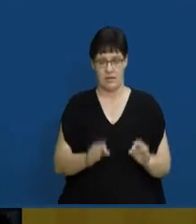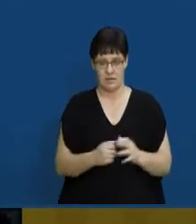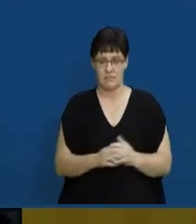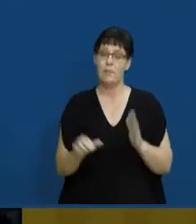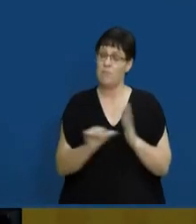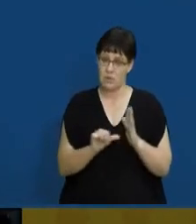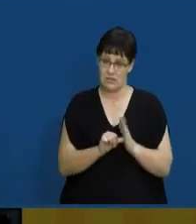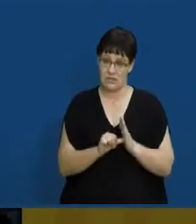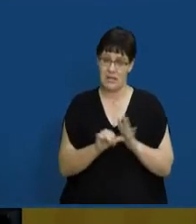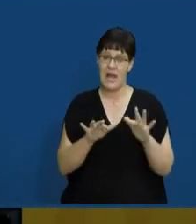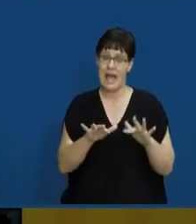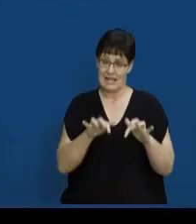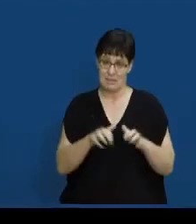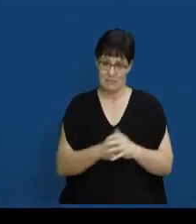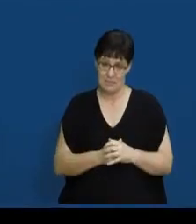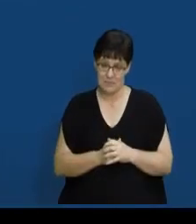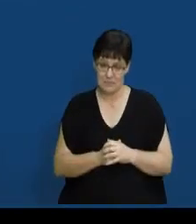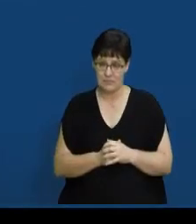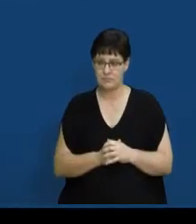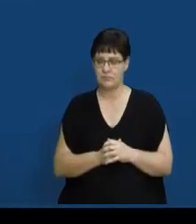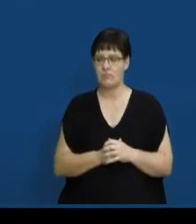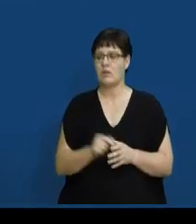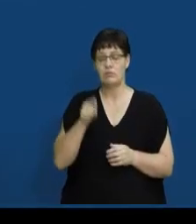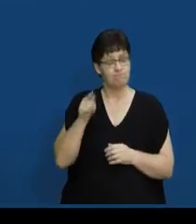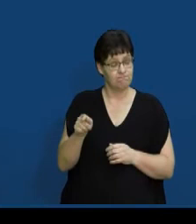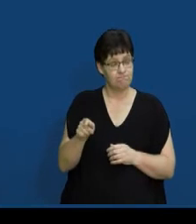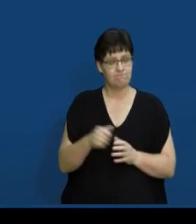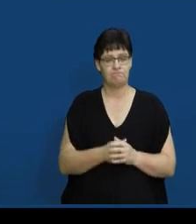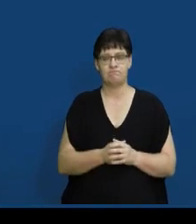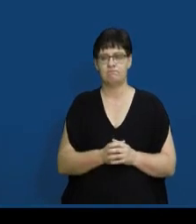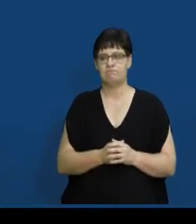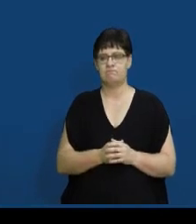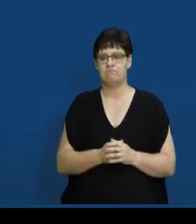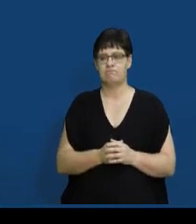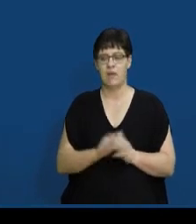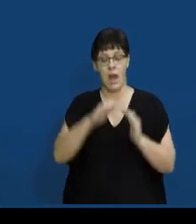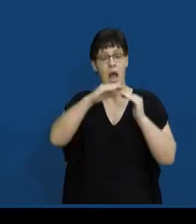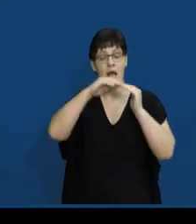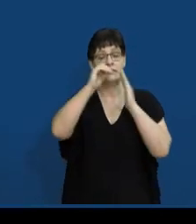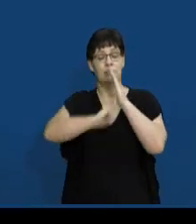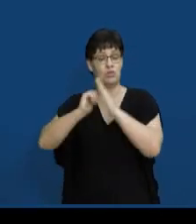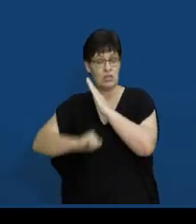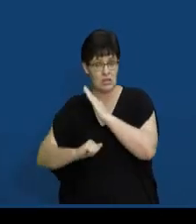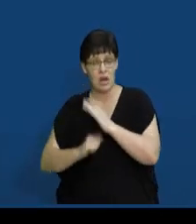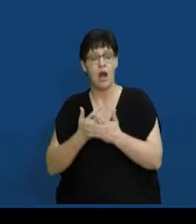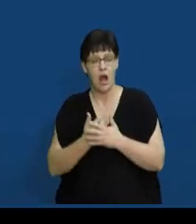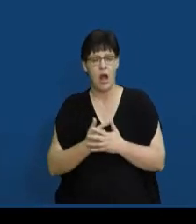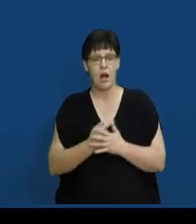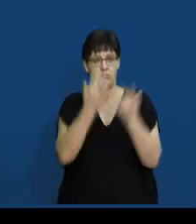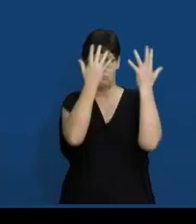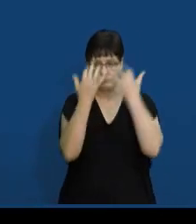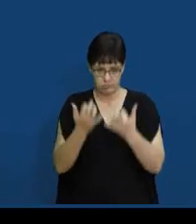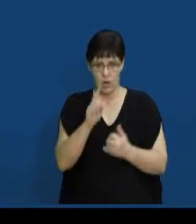Important examination tip. Right, so in this case here, my depreciation worked out to 100,000